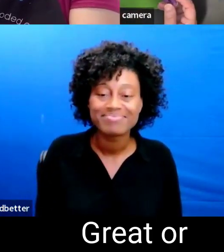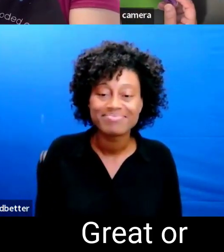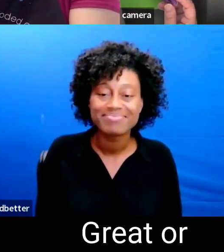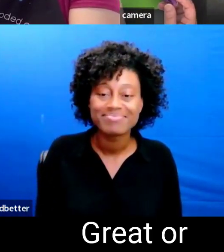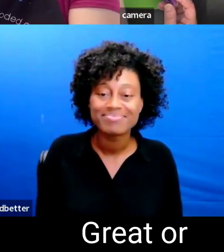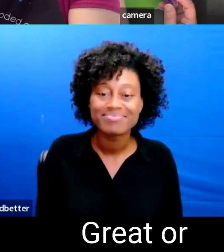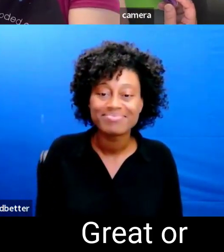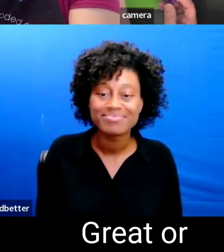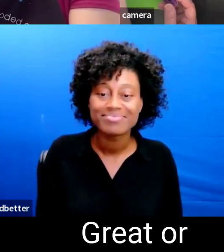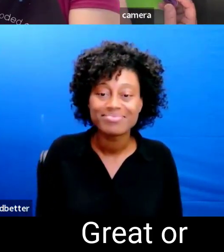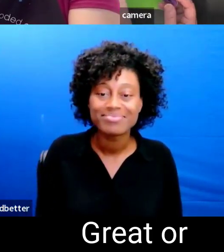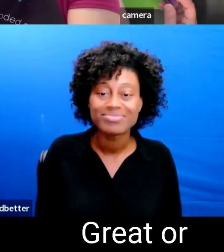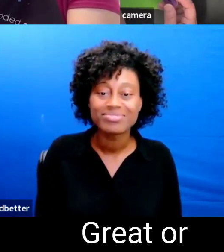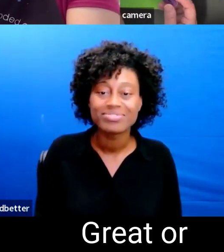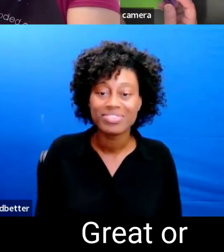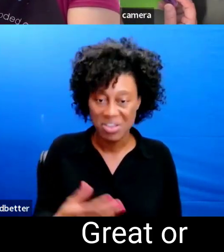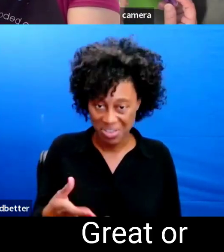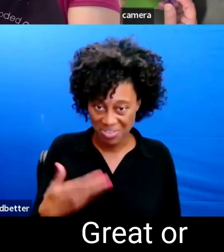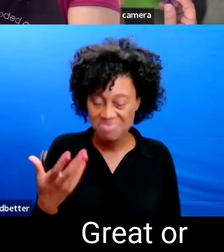3,